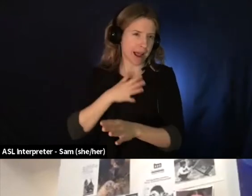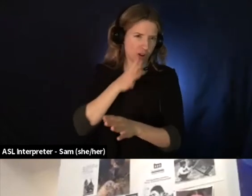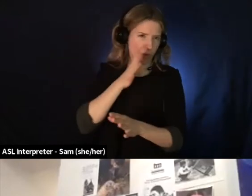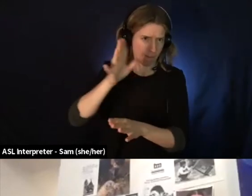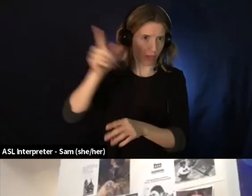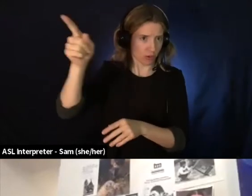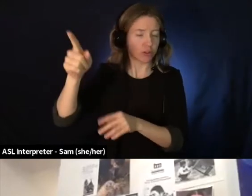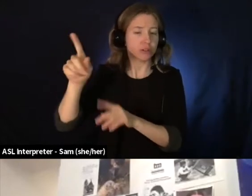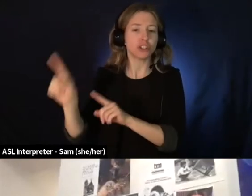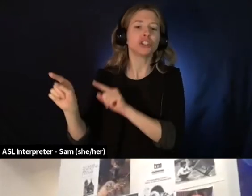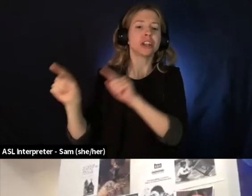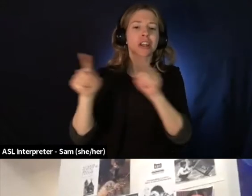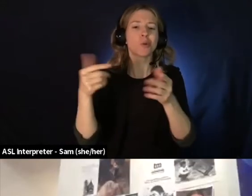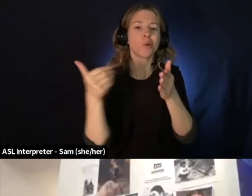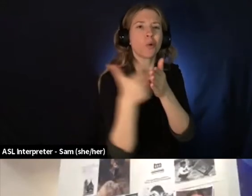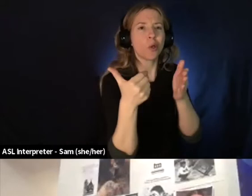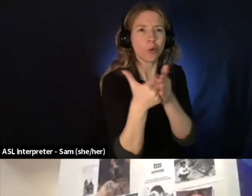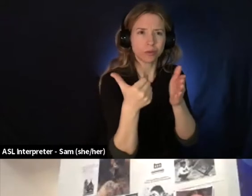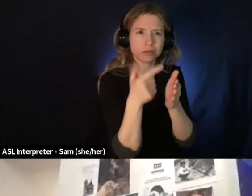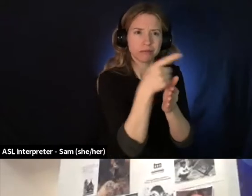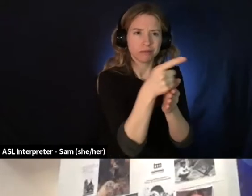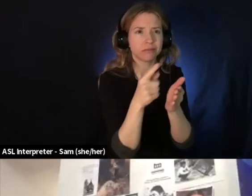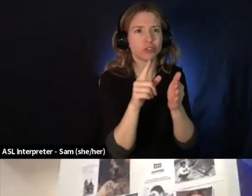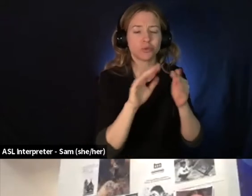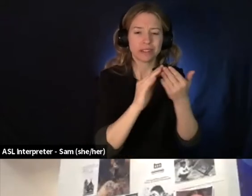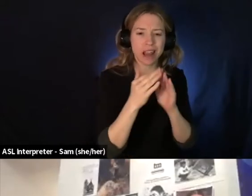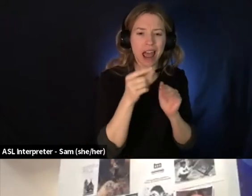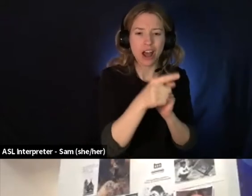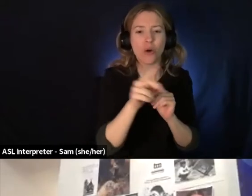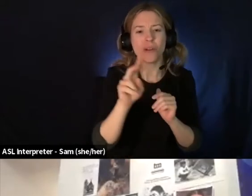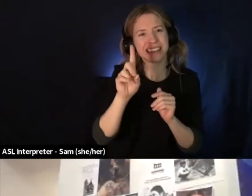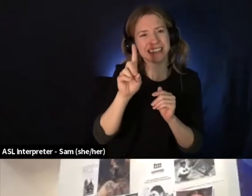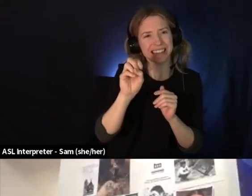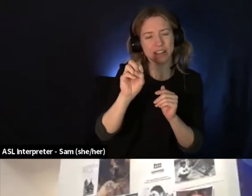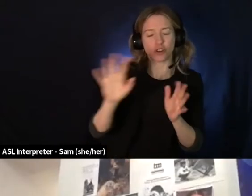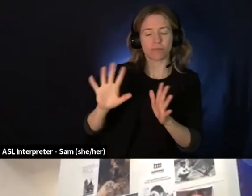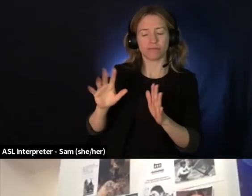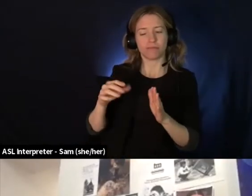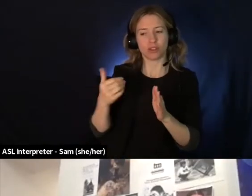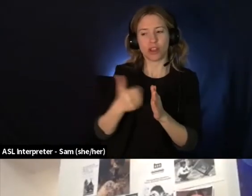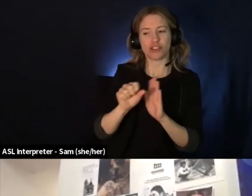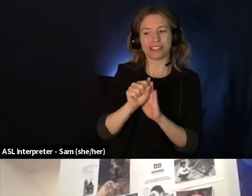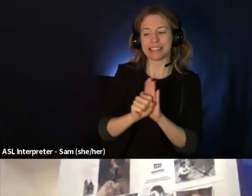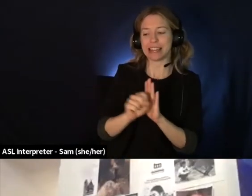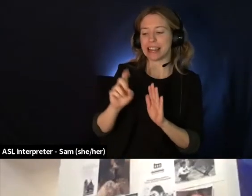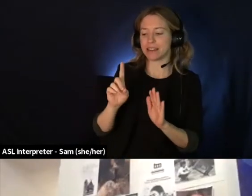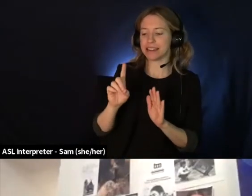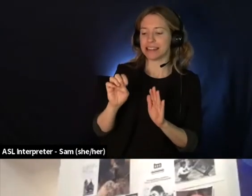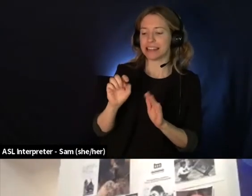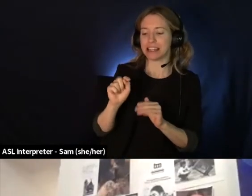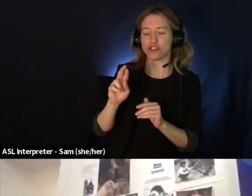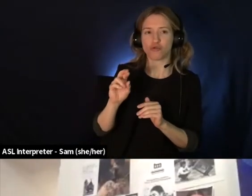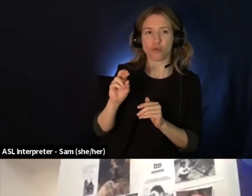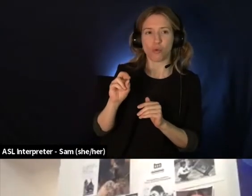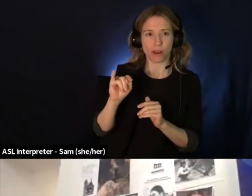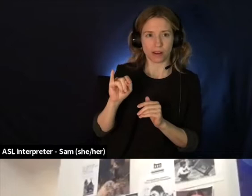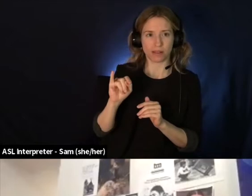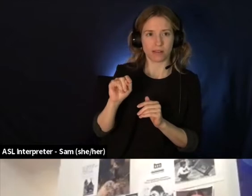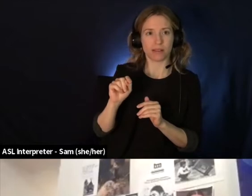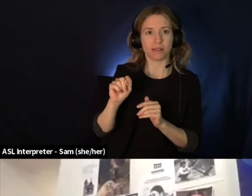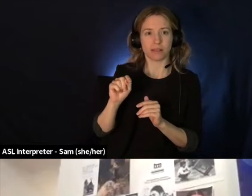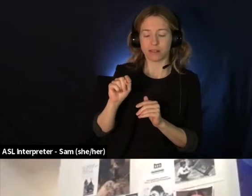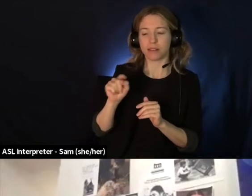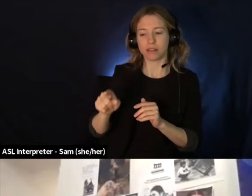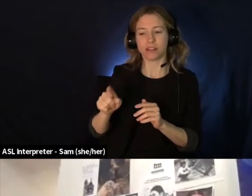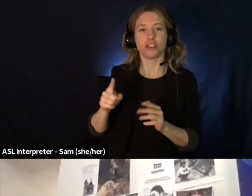it wasn't until she was like 7 or 8 that she was brought down to join her in Detroit. And that's where she first came